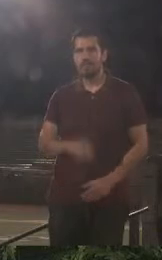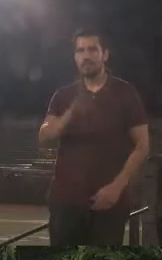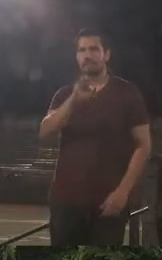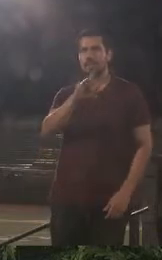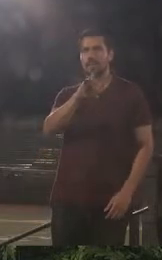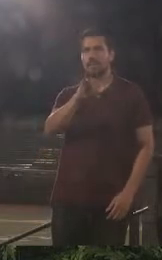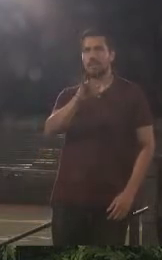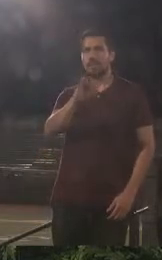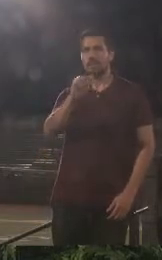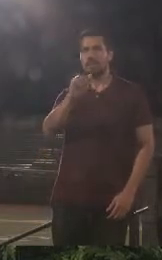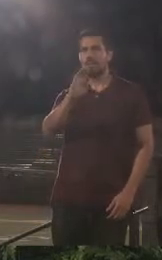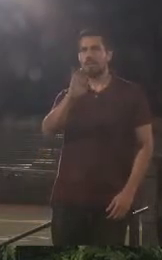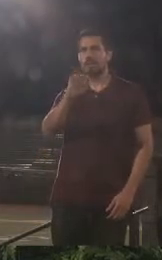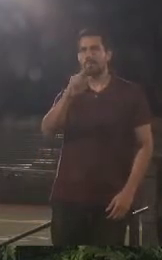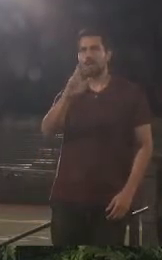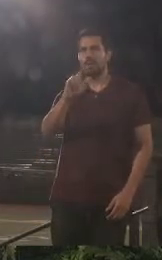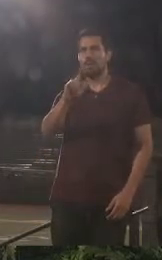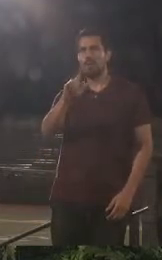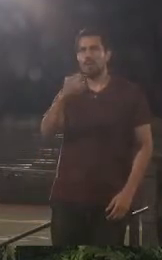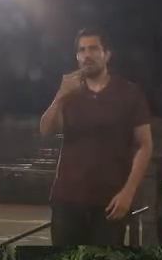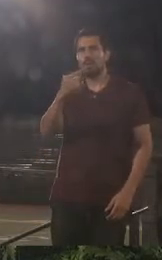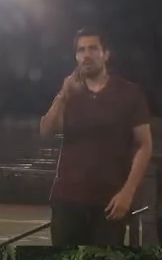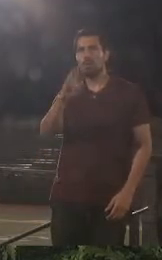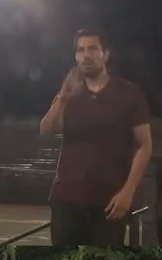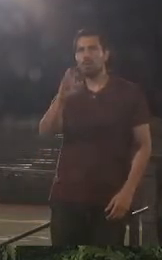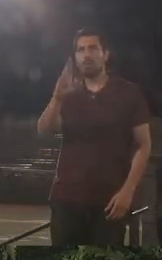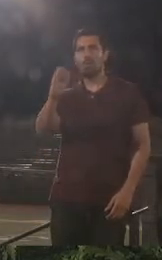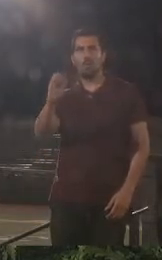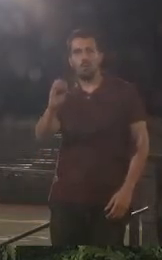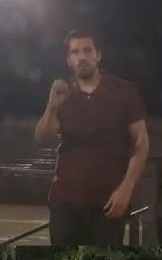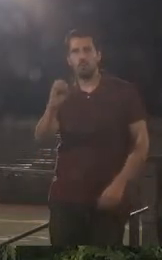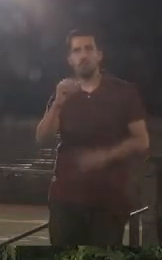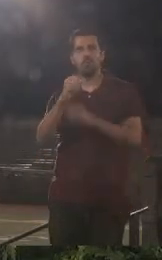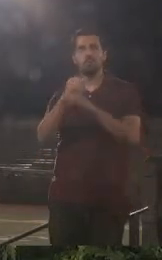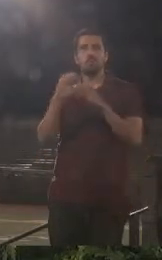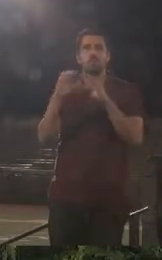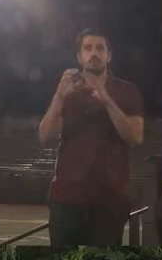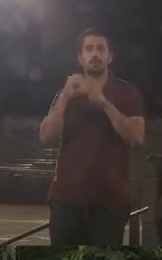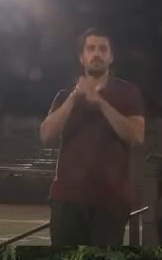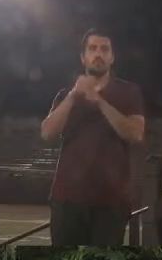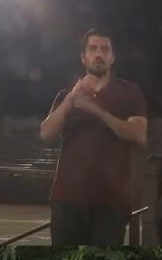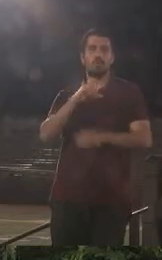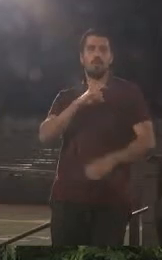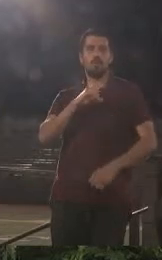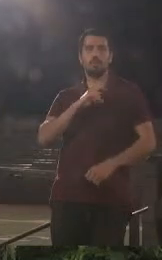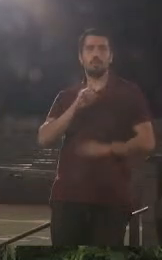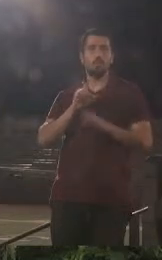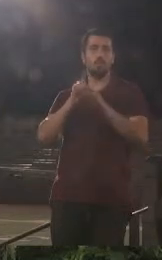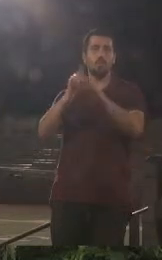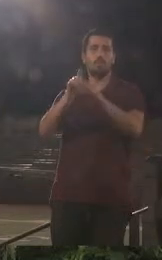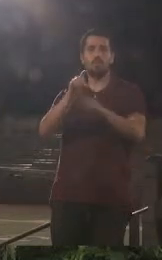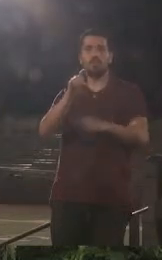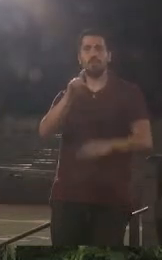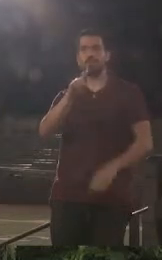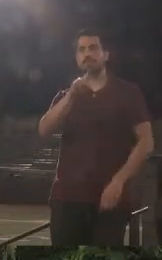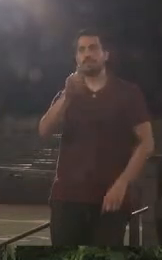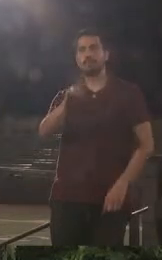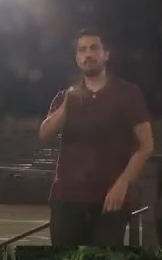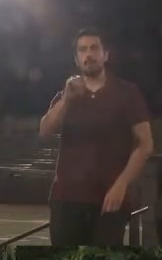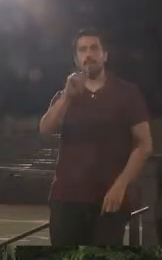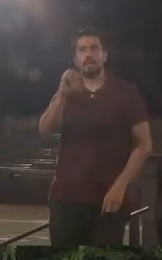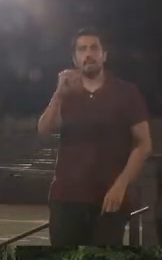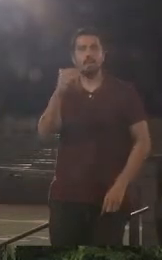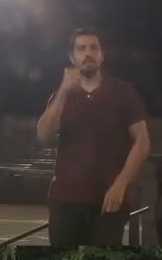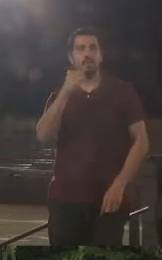Pilar Abigail Prado Guerrero earned a certification as a security officer and will be attending Texas A&M University,